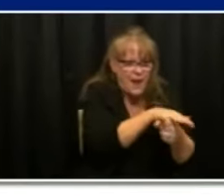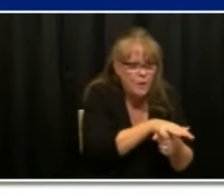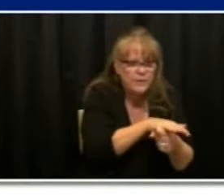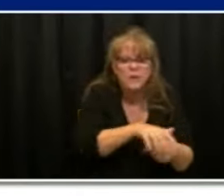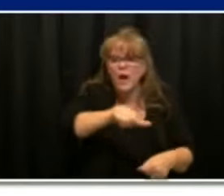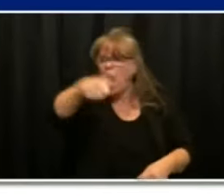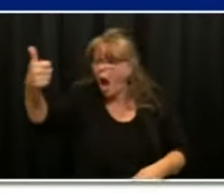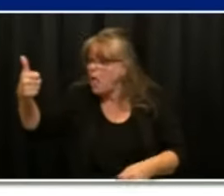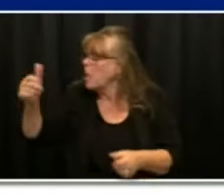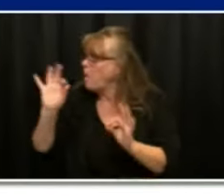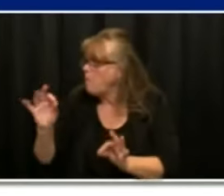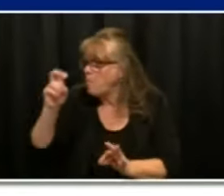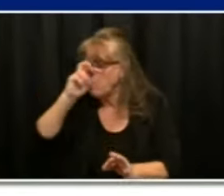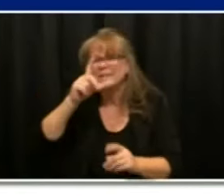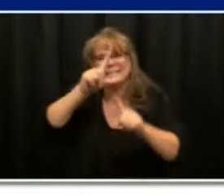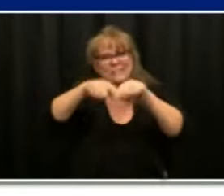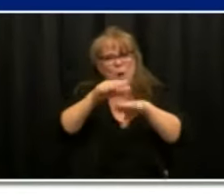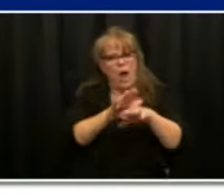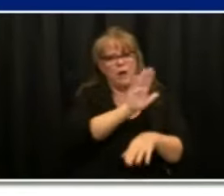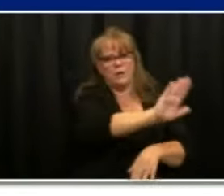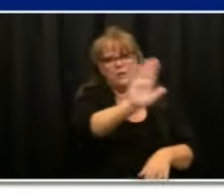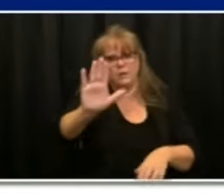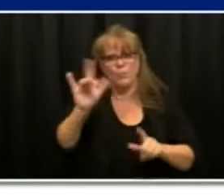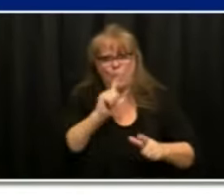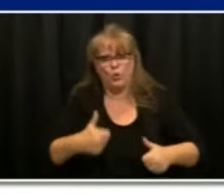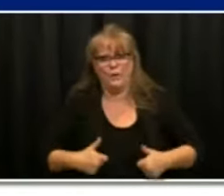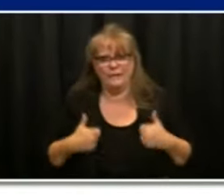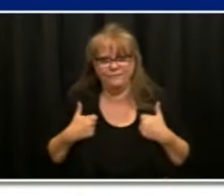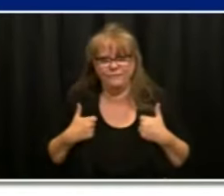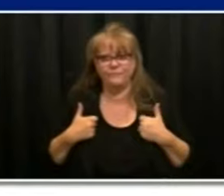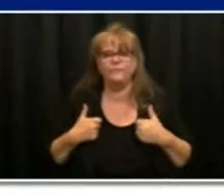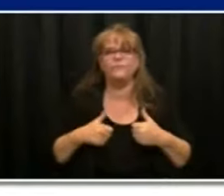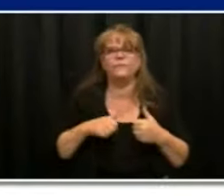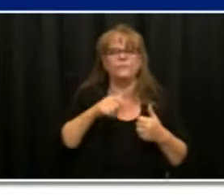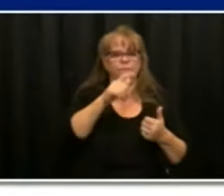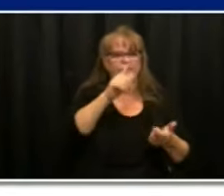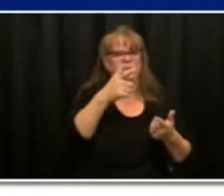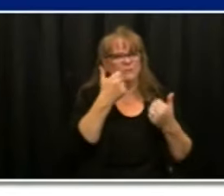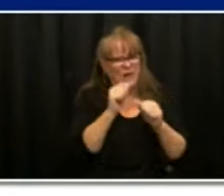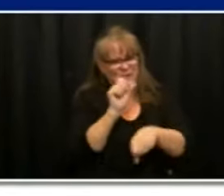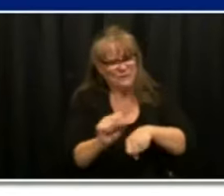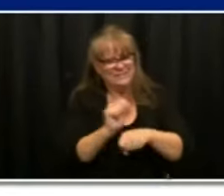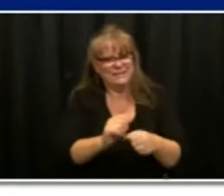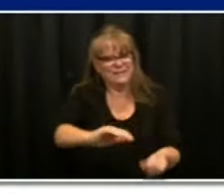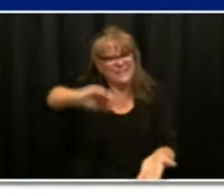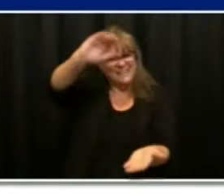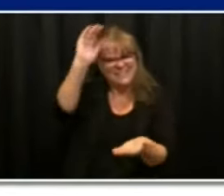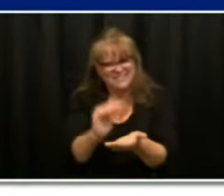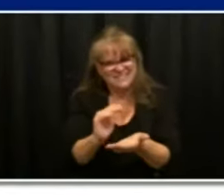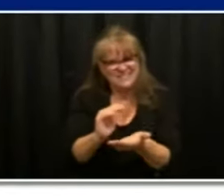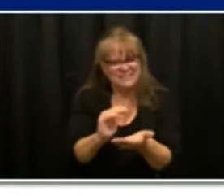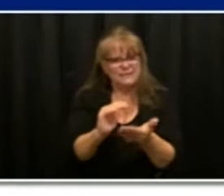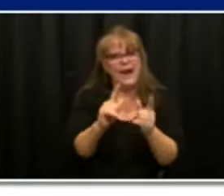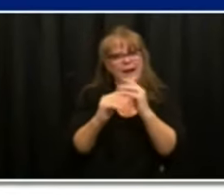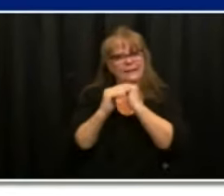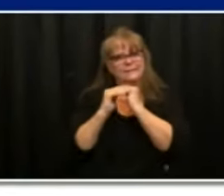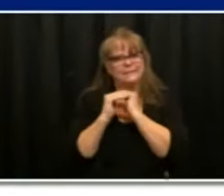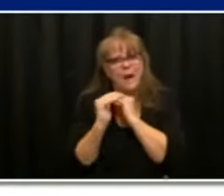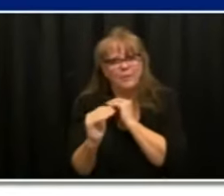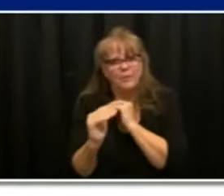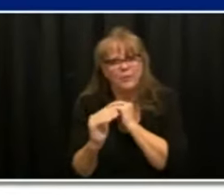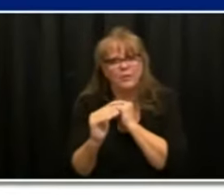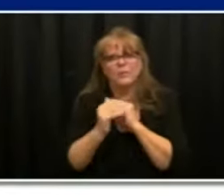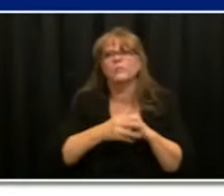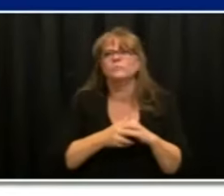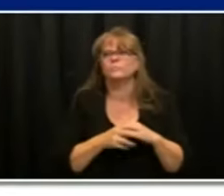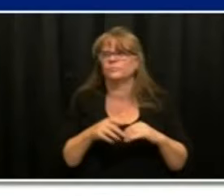sustain a reduction in cases, then they become eligible to move back down the dial. I want to conclude by thanking our local public